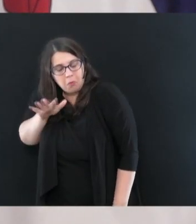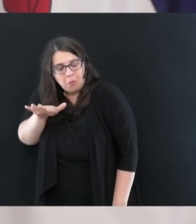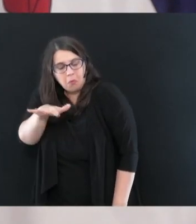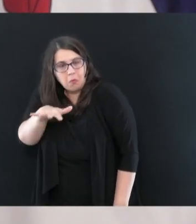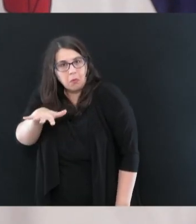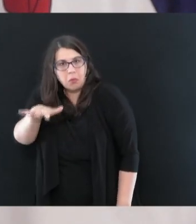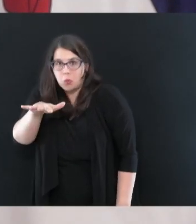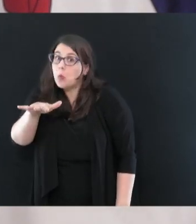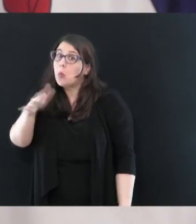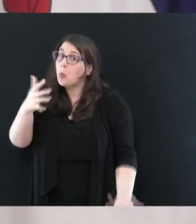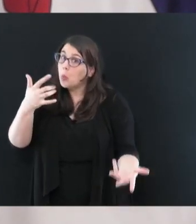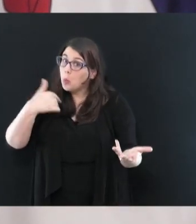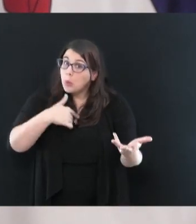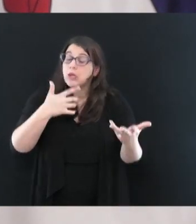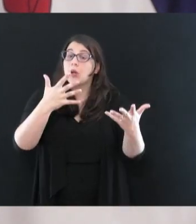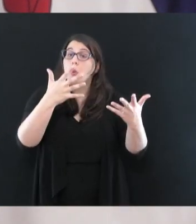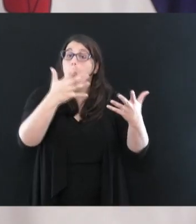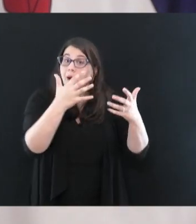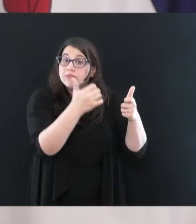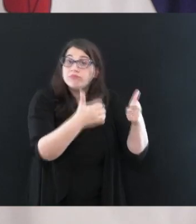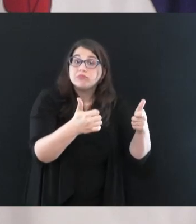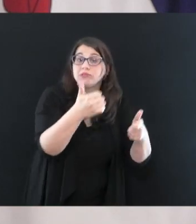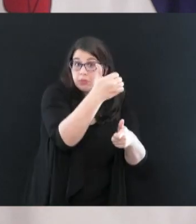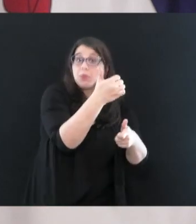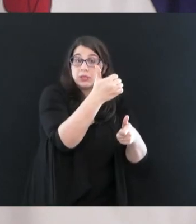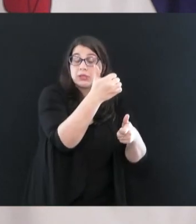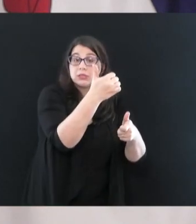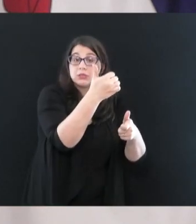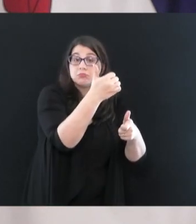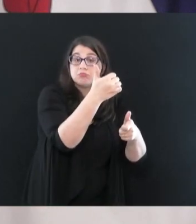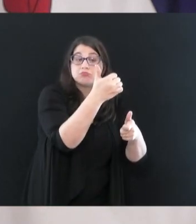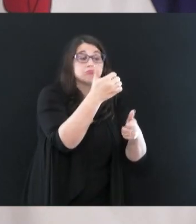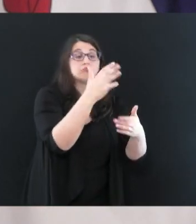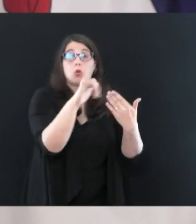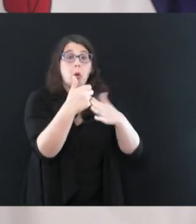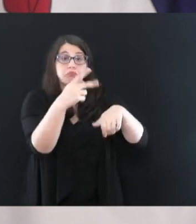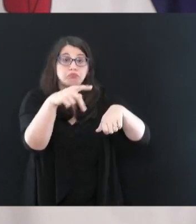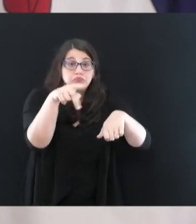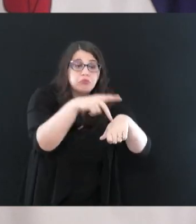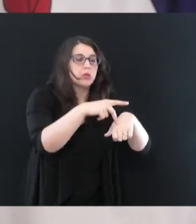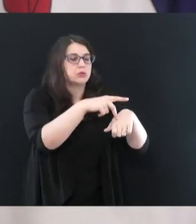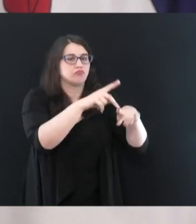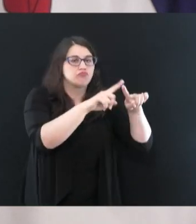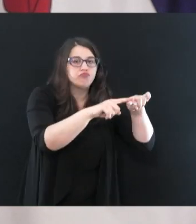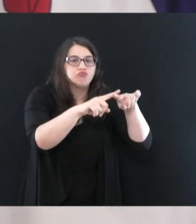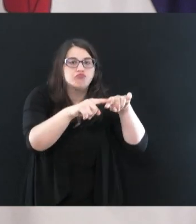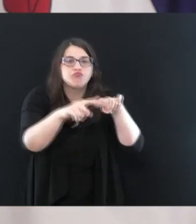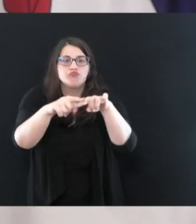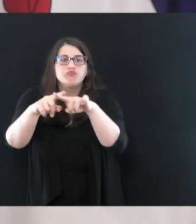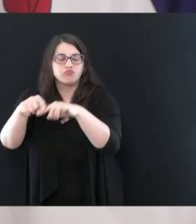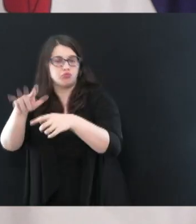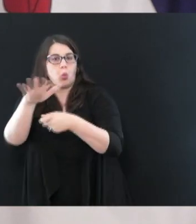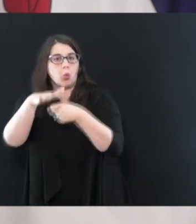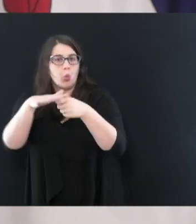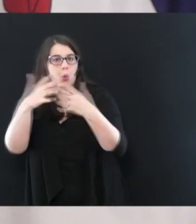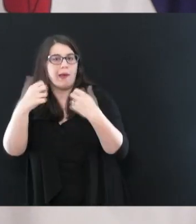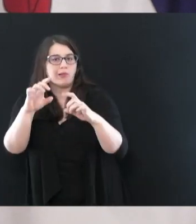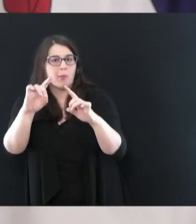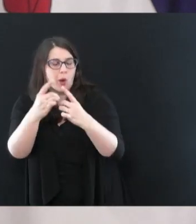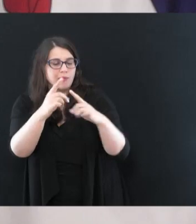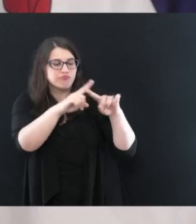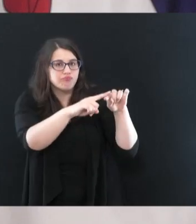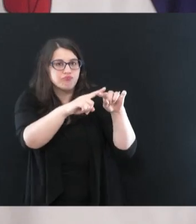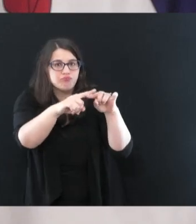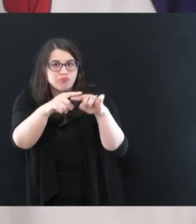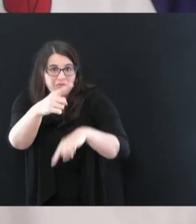local superintendents, on all the principals, on all the local health departments, the things